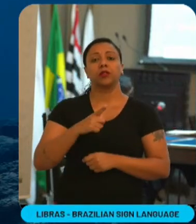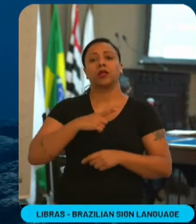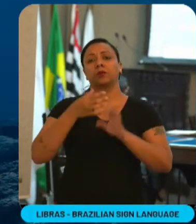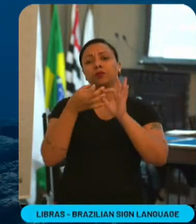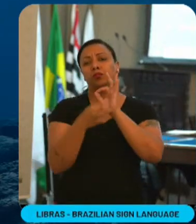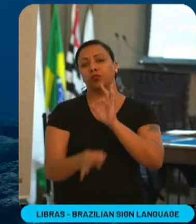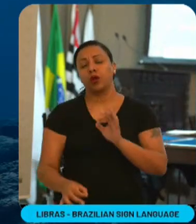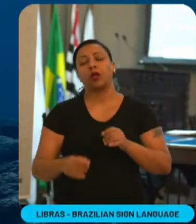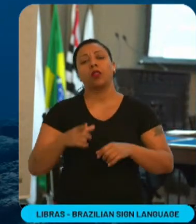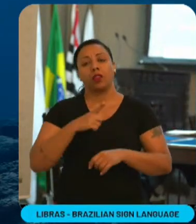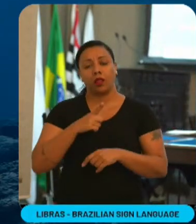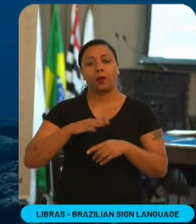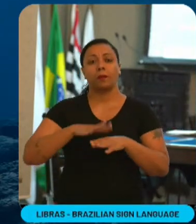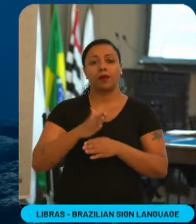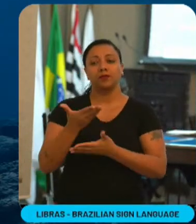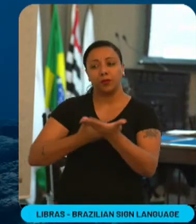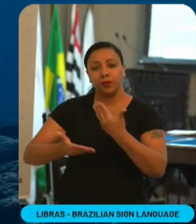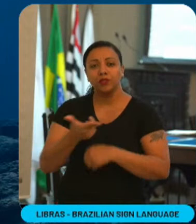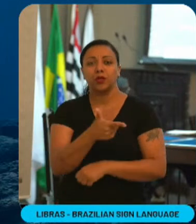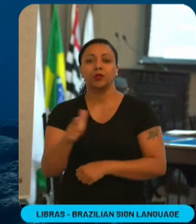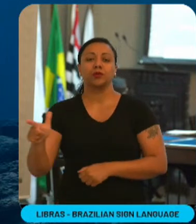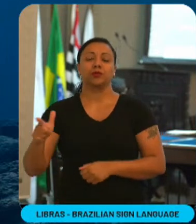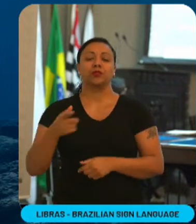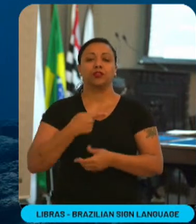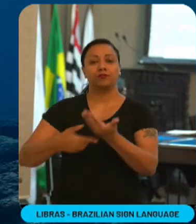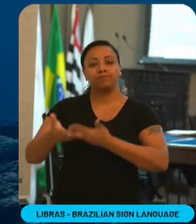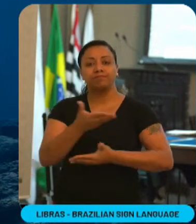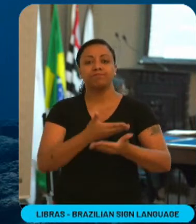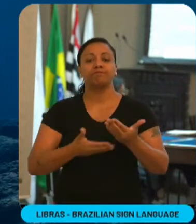uh, uh, in the sea. So